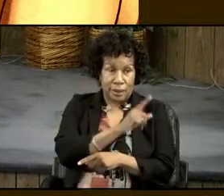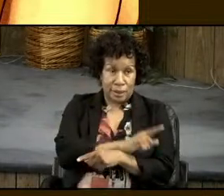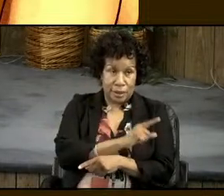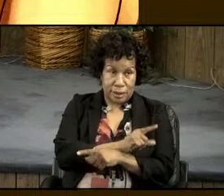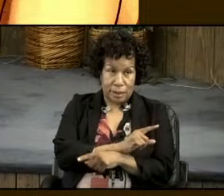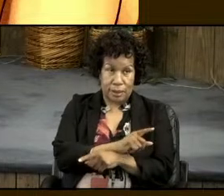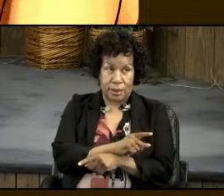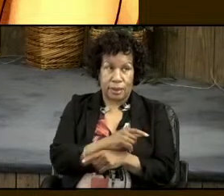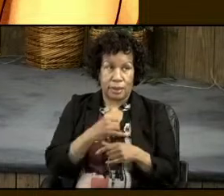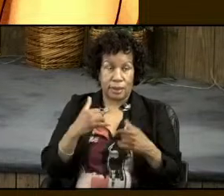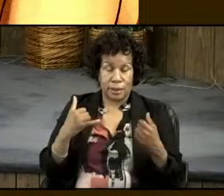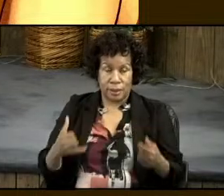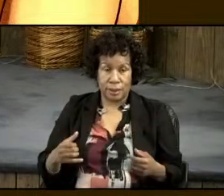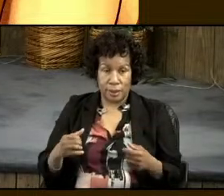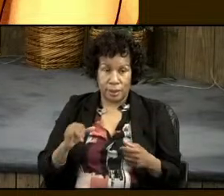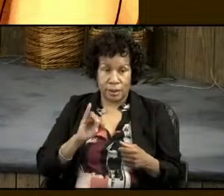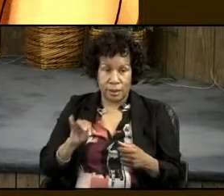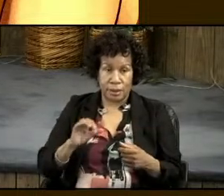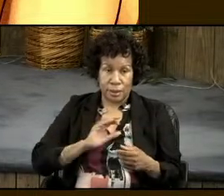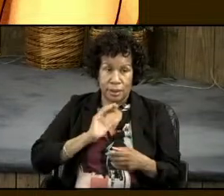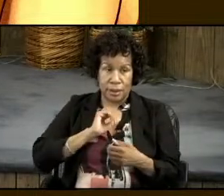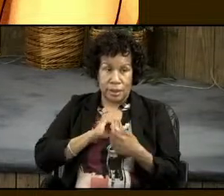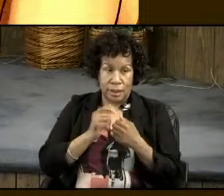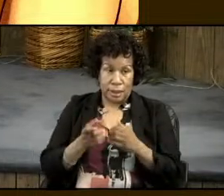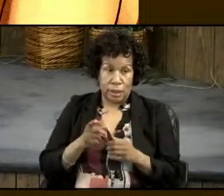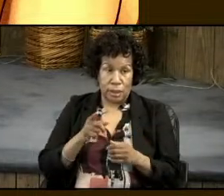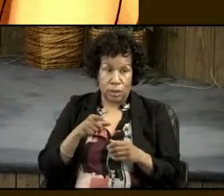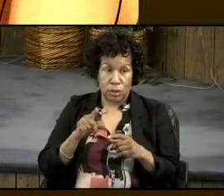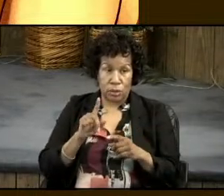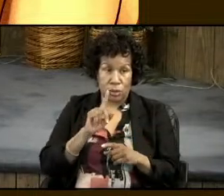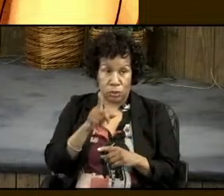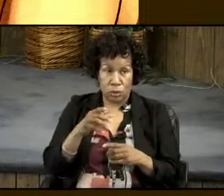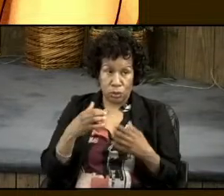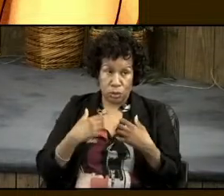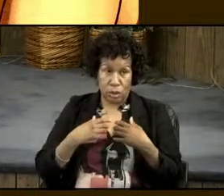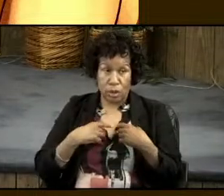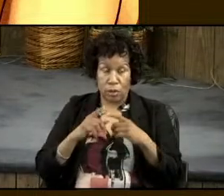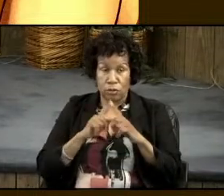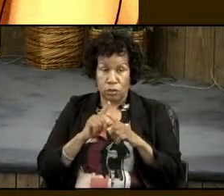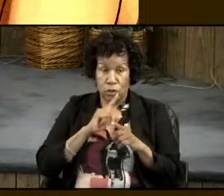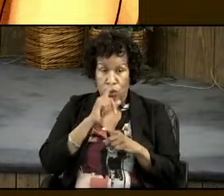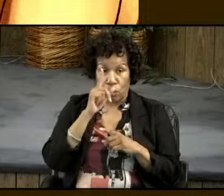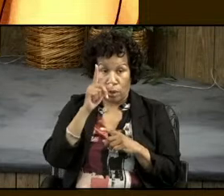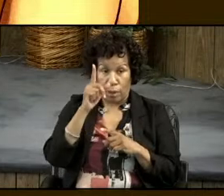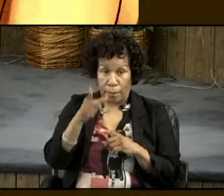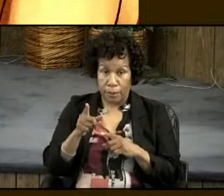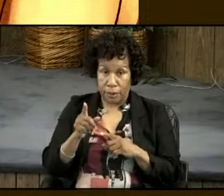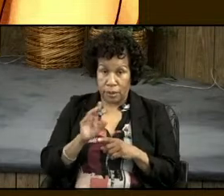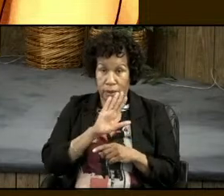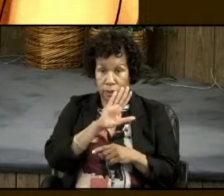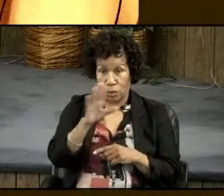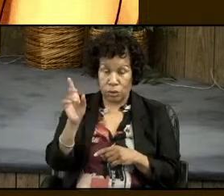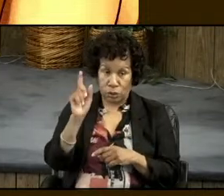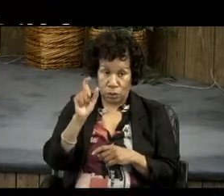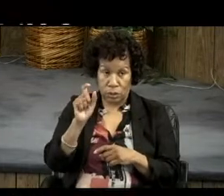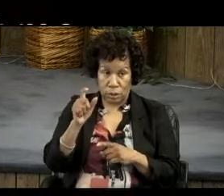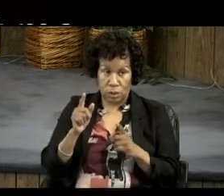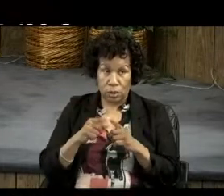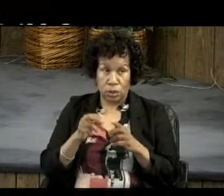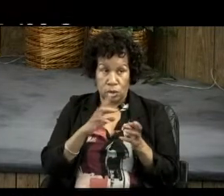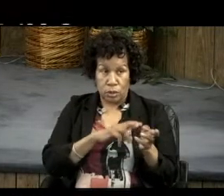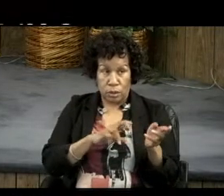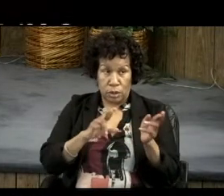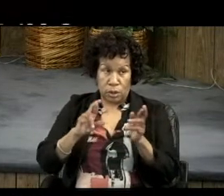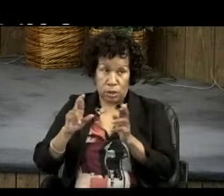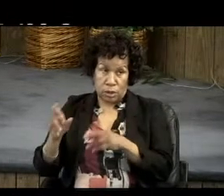And that's the way you got to be. Oh, if you're already ready, you don't have to get ready. And Goliath was talking his trash to him. And here's